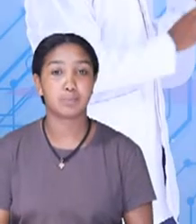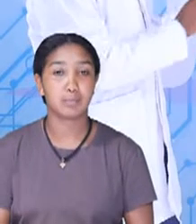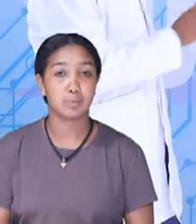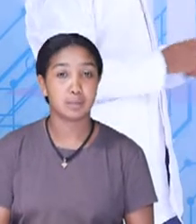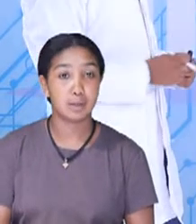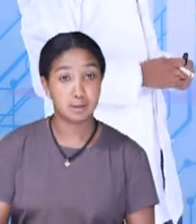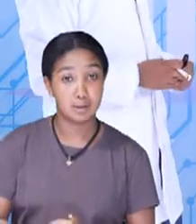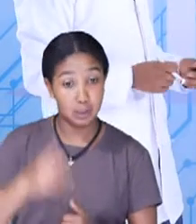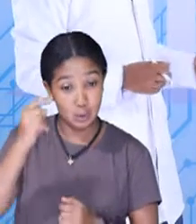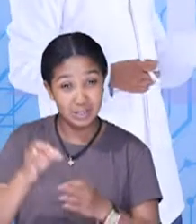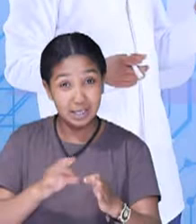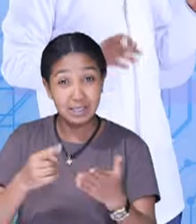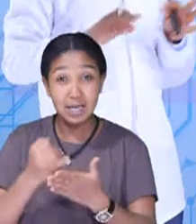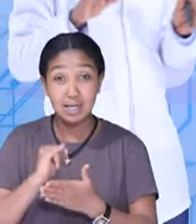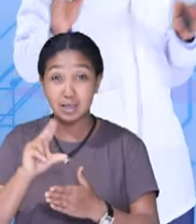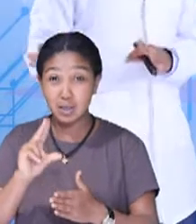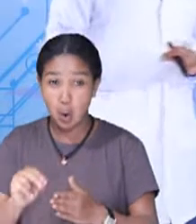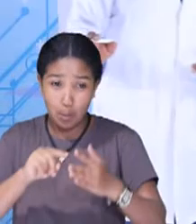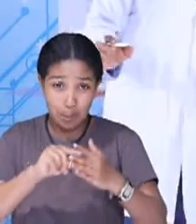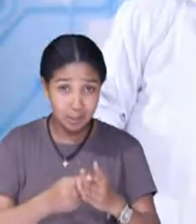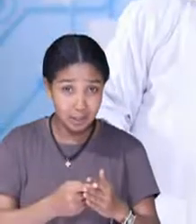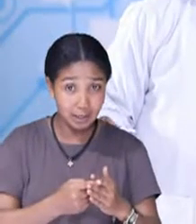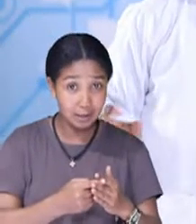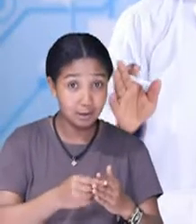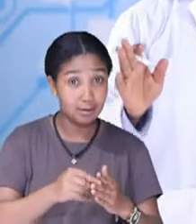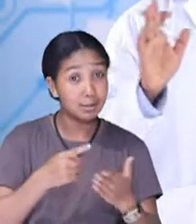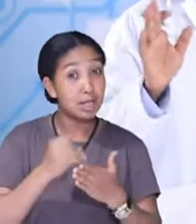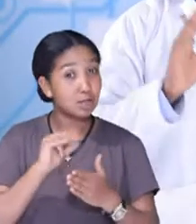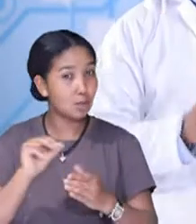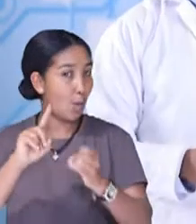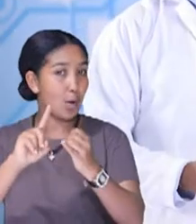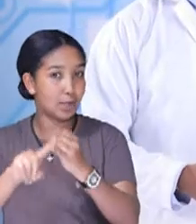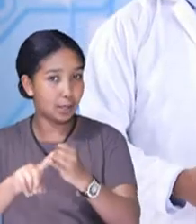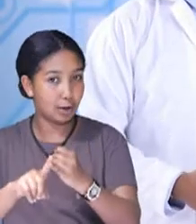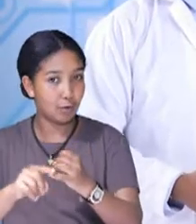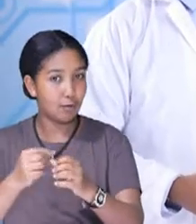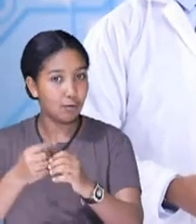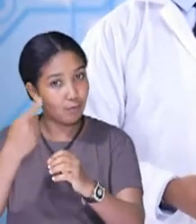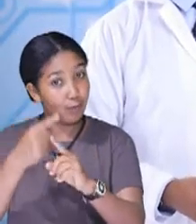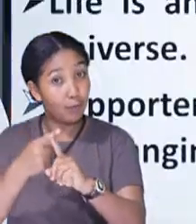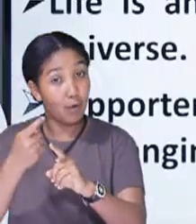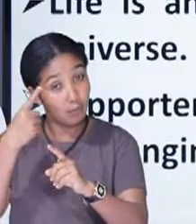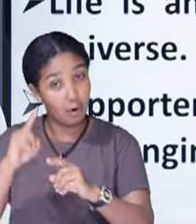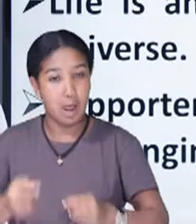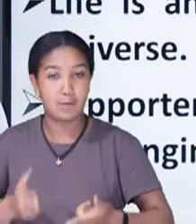the theory states that there is no beginning and there is no end for life on earth.